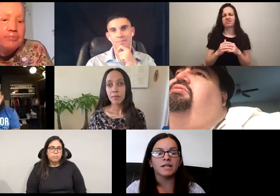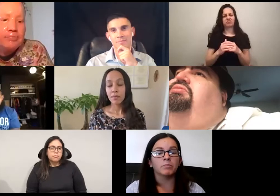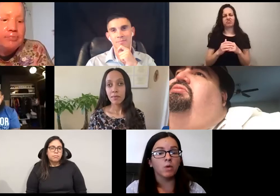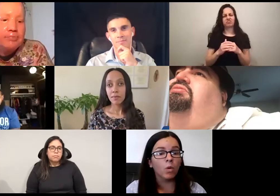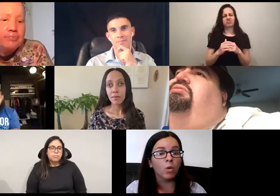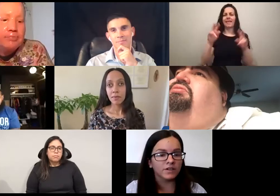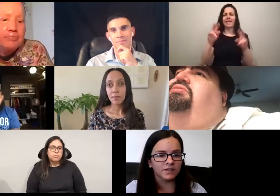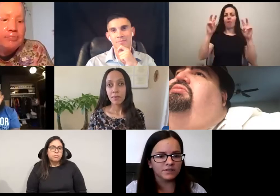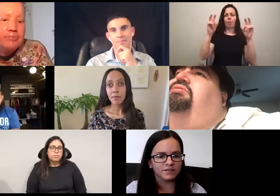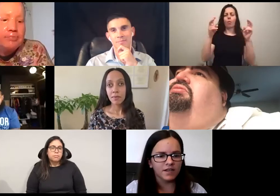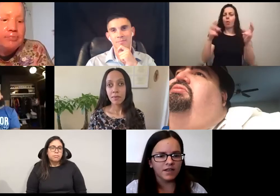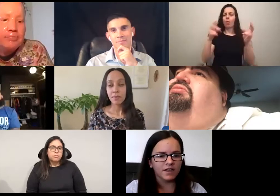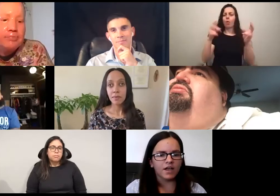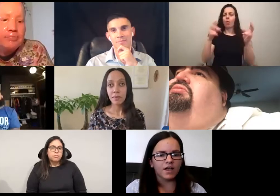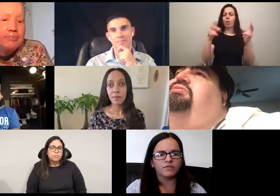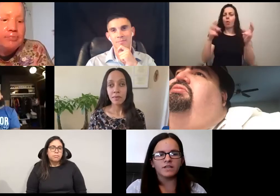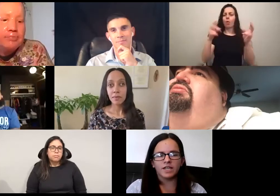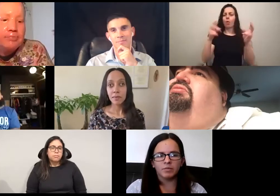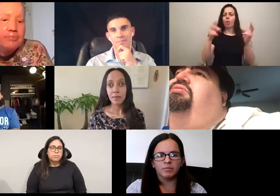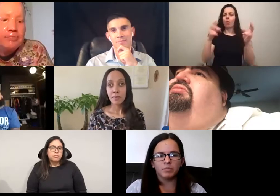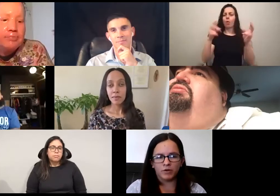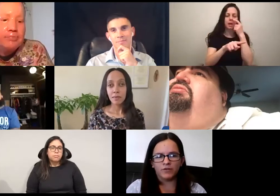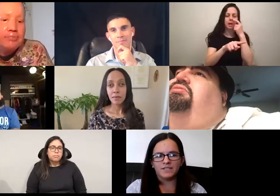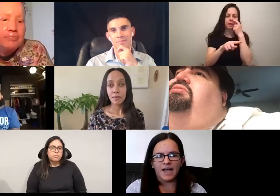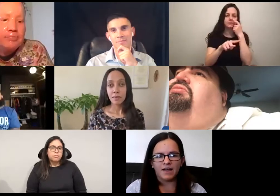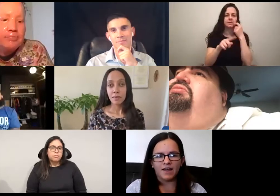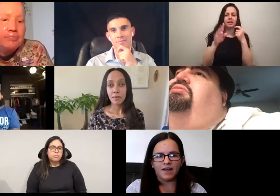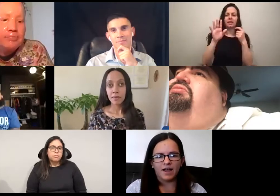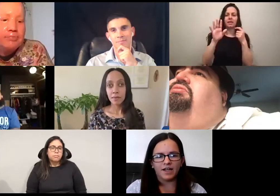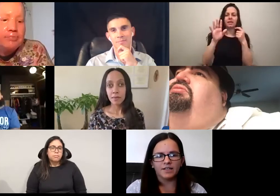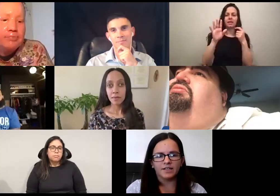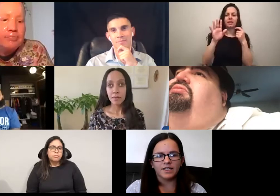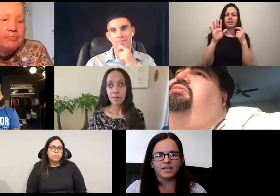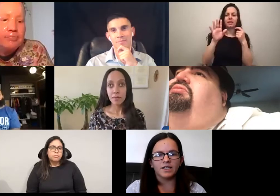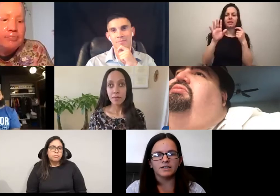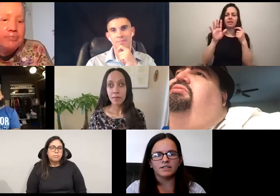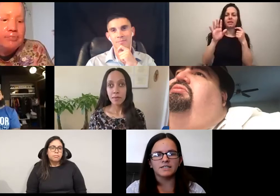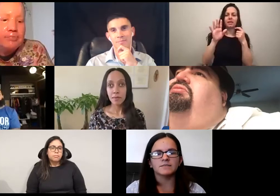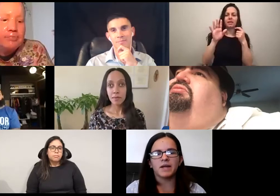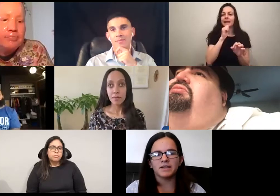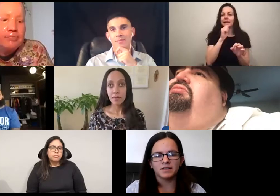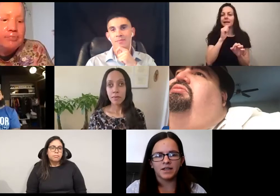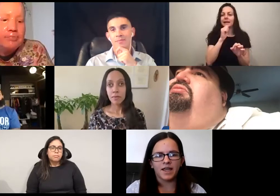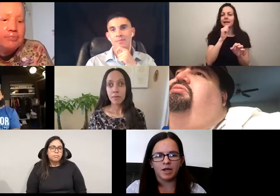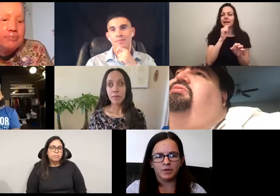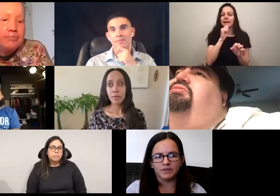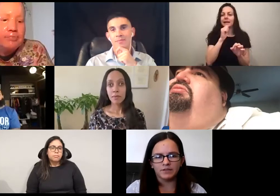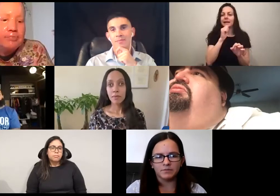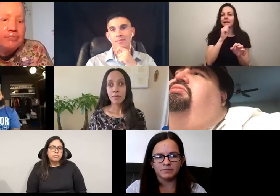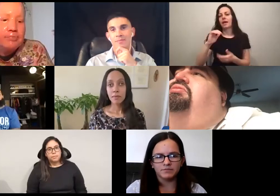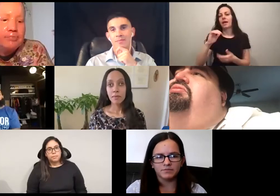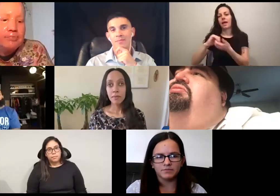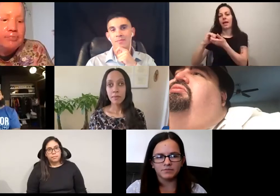the importance of the imperfect ally in dismantling